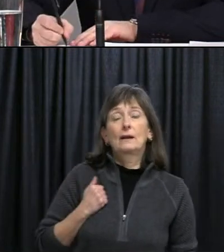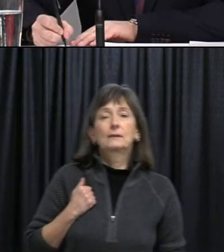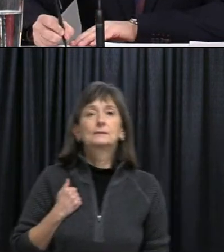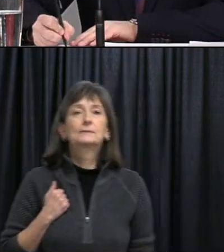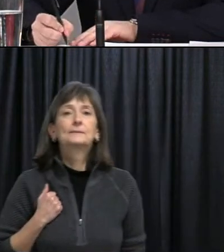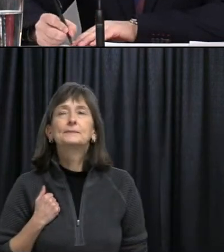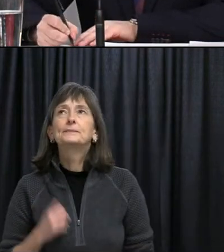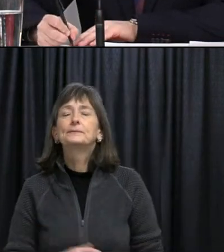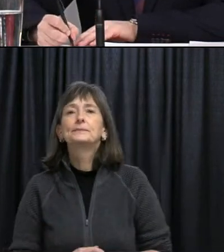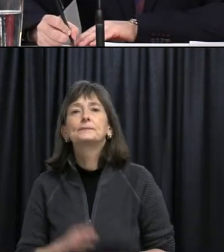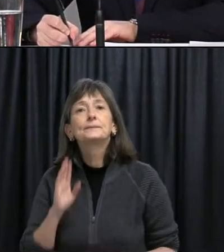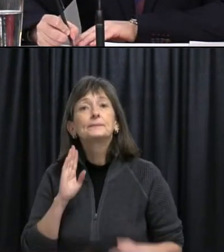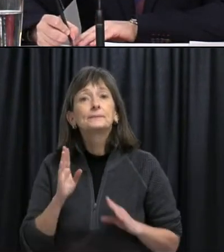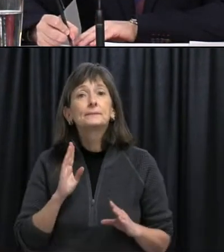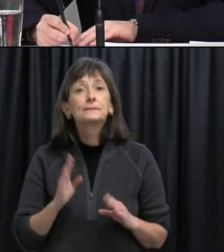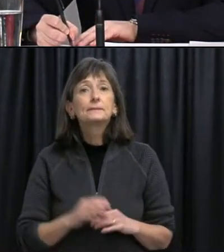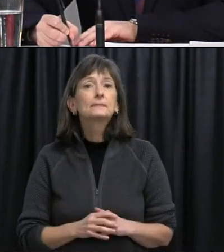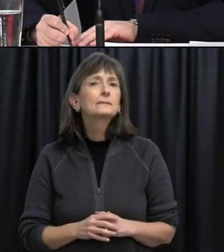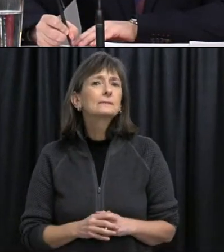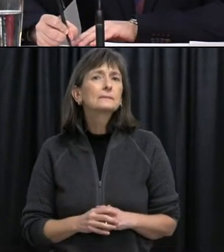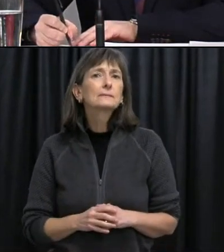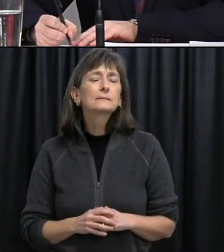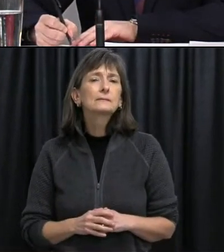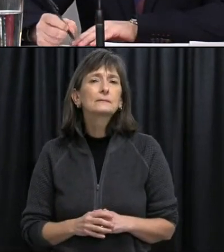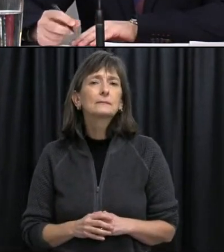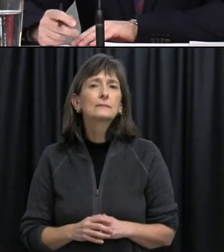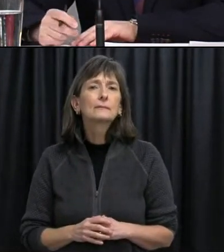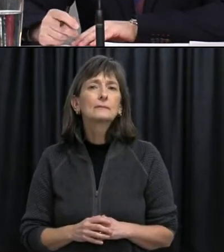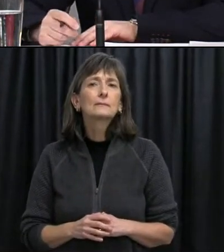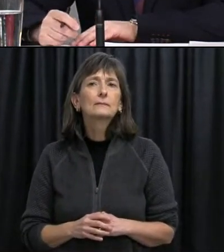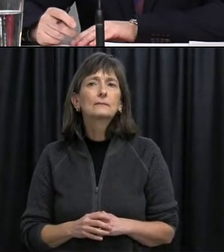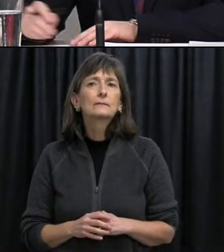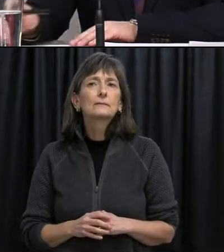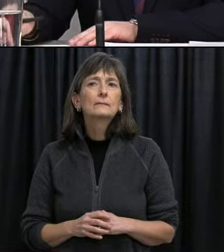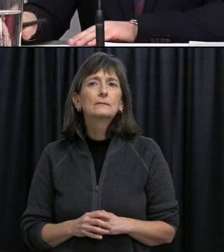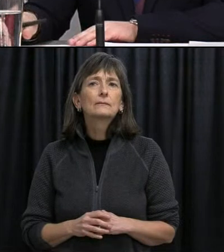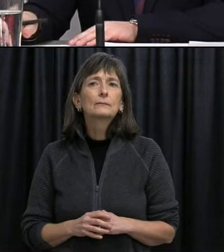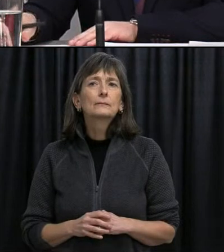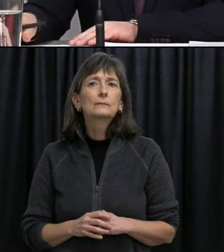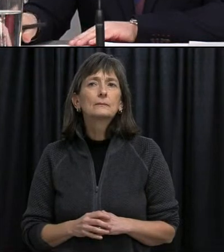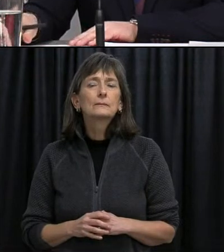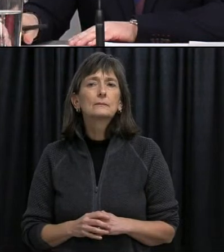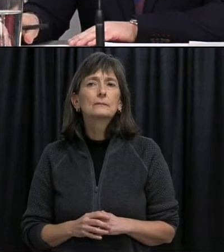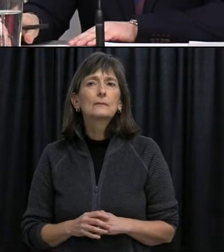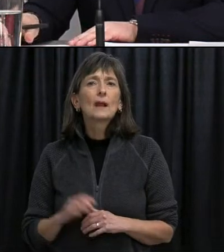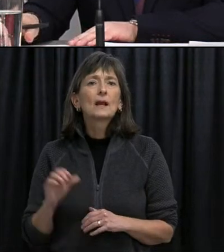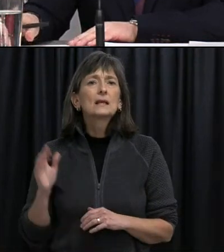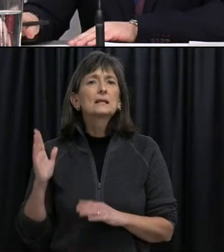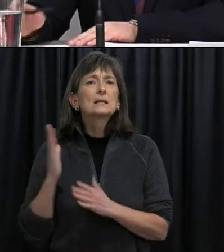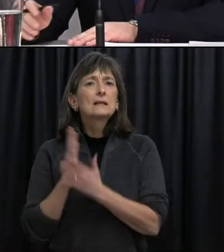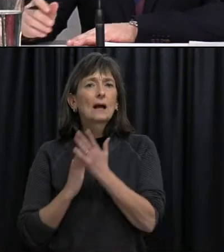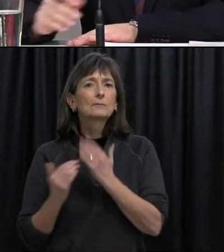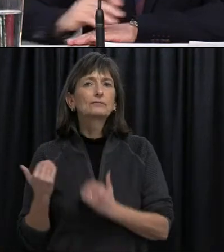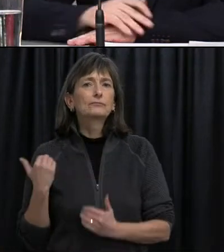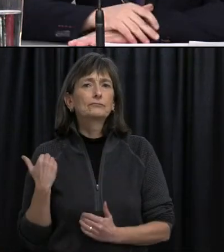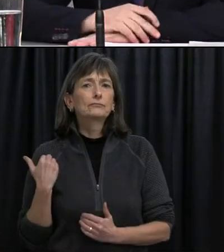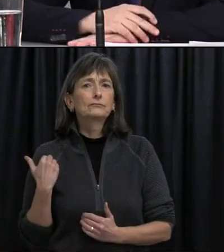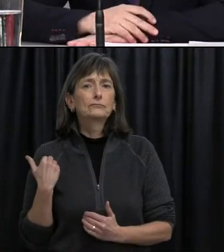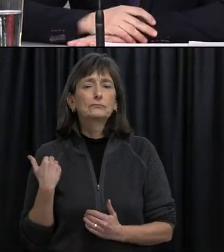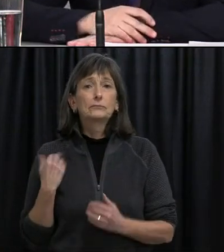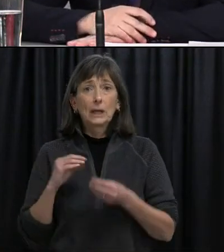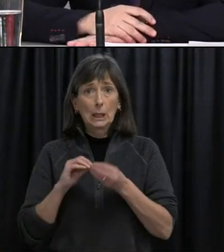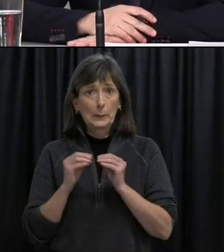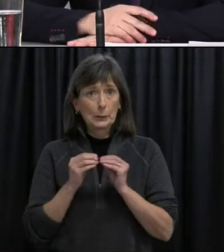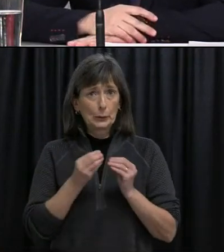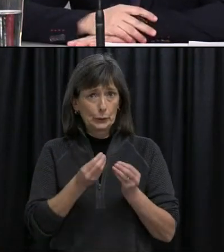Hello, everyone. Just a question concerning in terms of the numbers you just gave us.